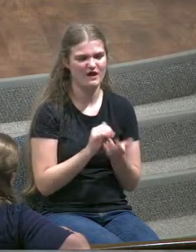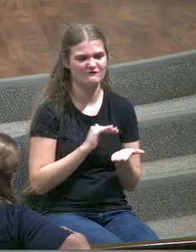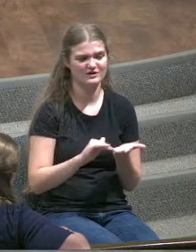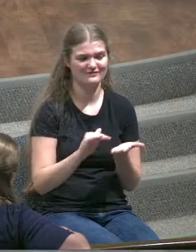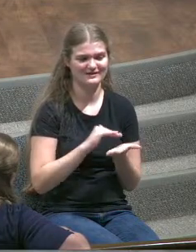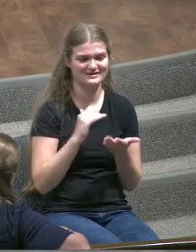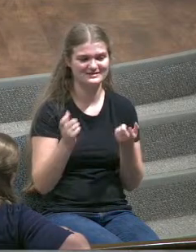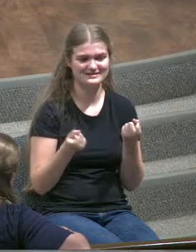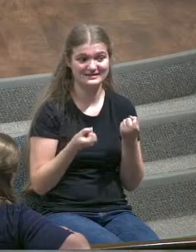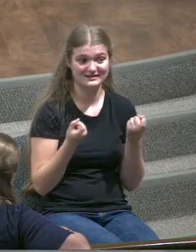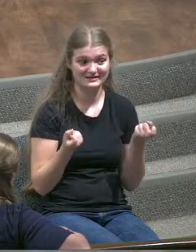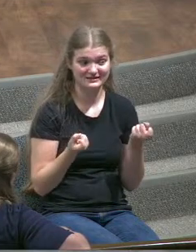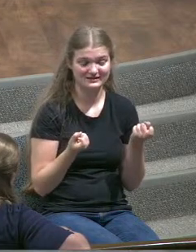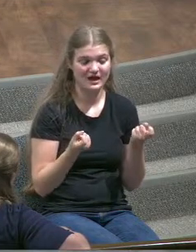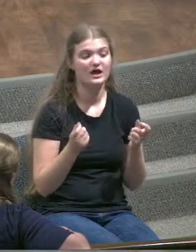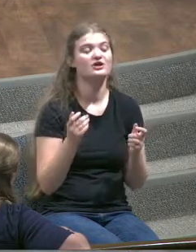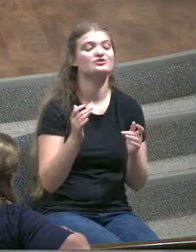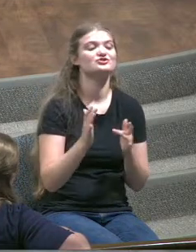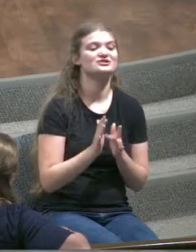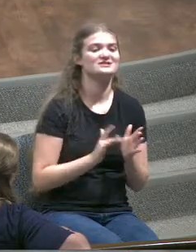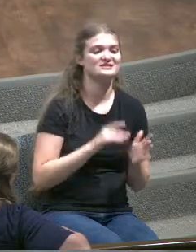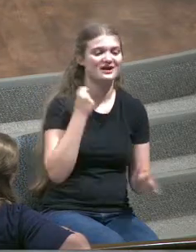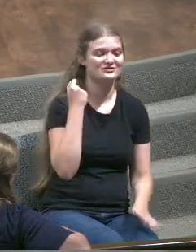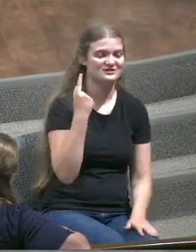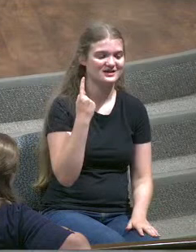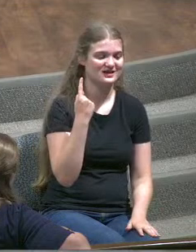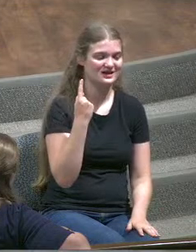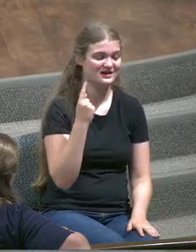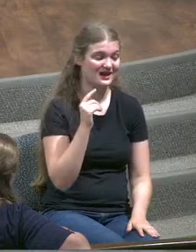was. Again, why is he